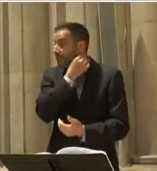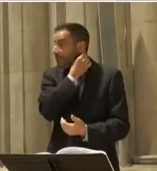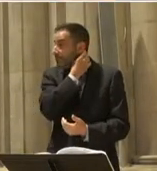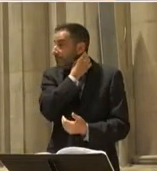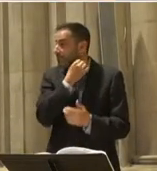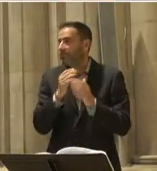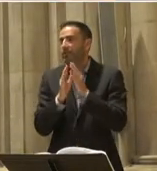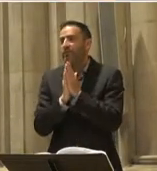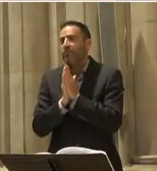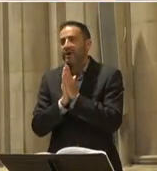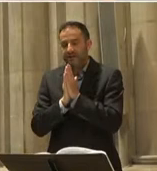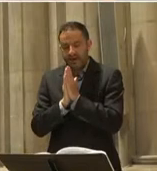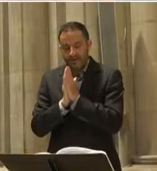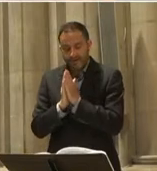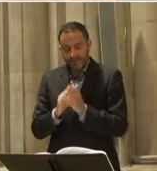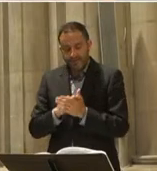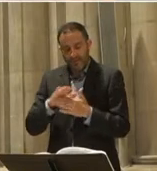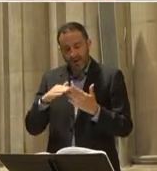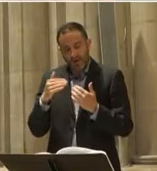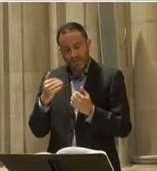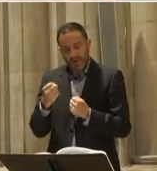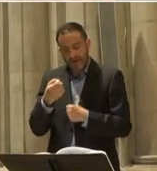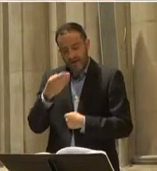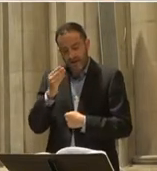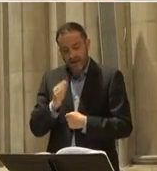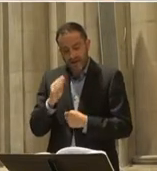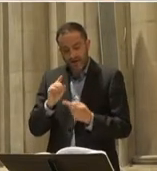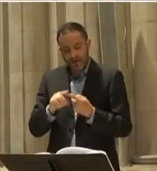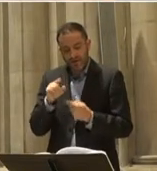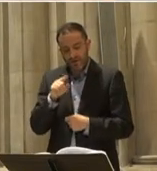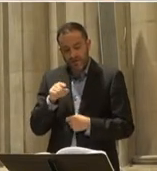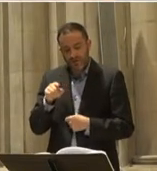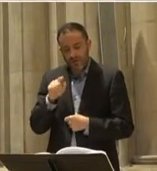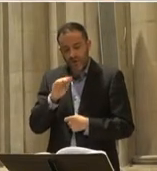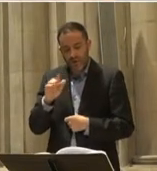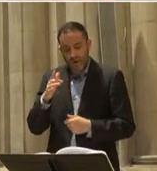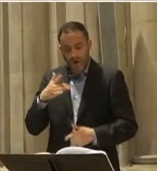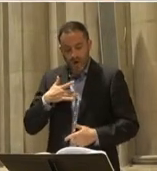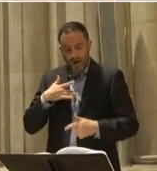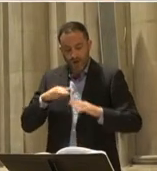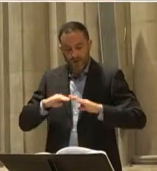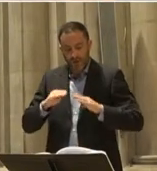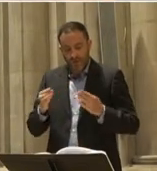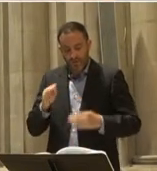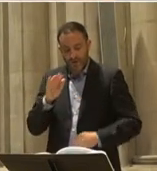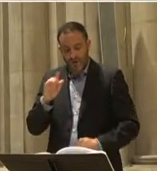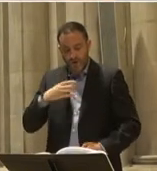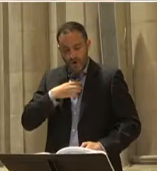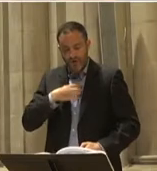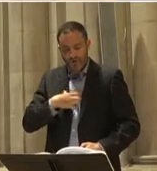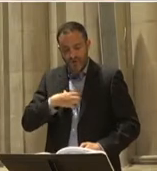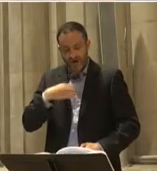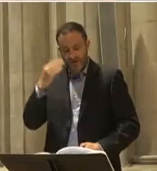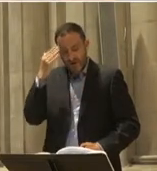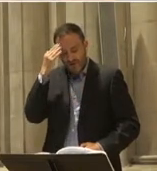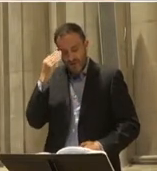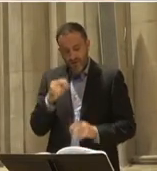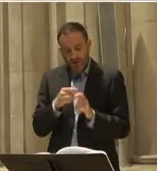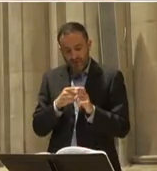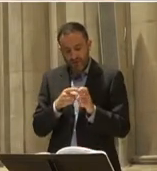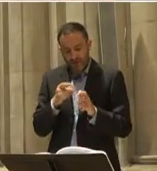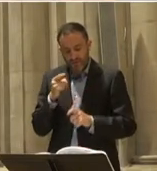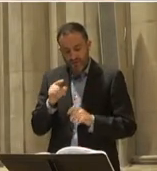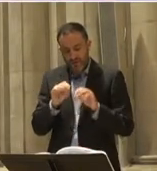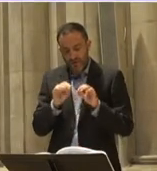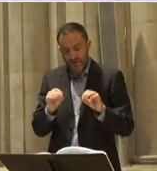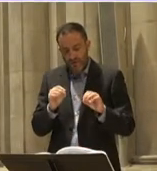Praying together, Almighty God, to you all hearts are open, all desires known,